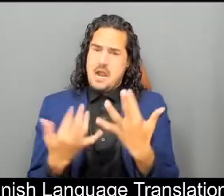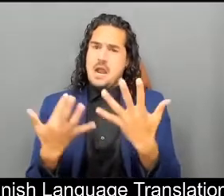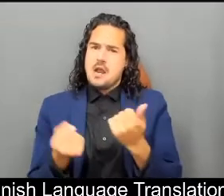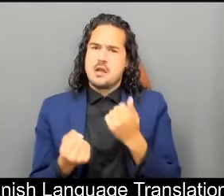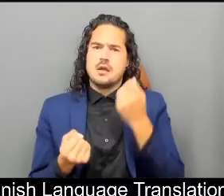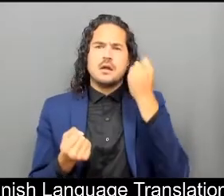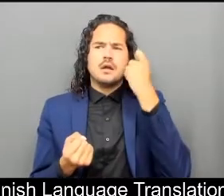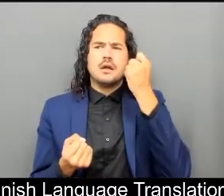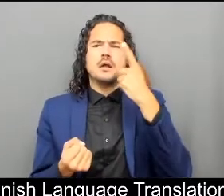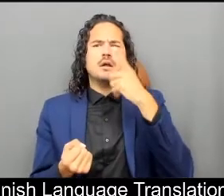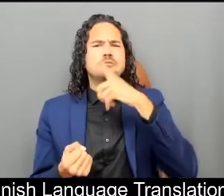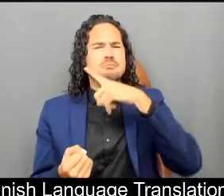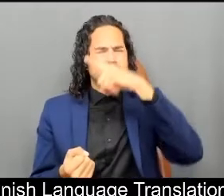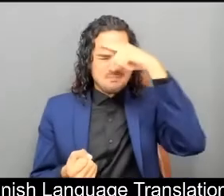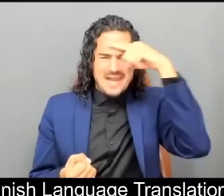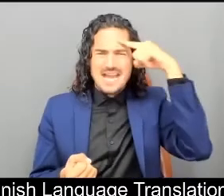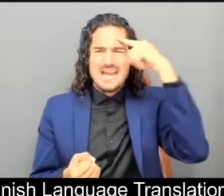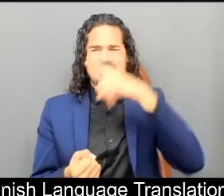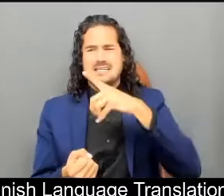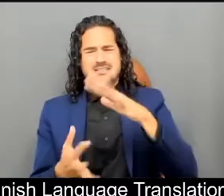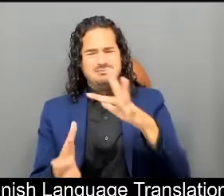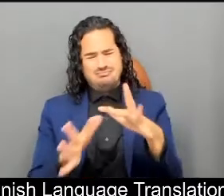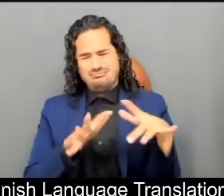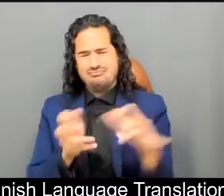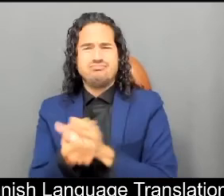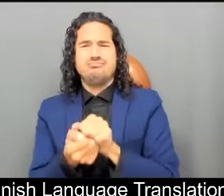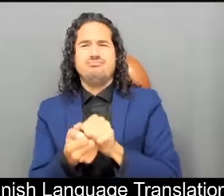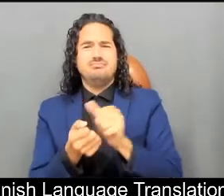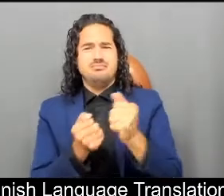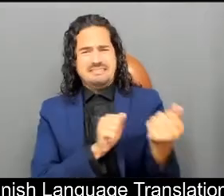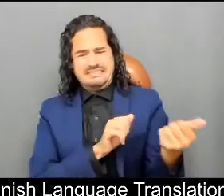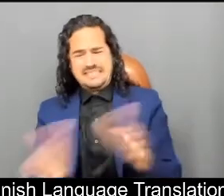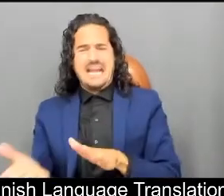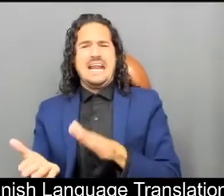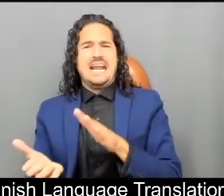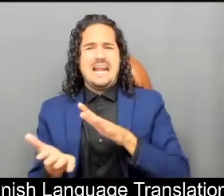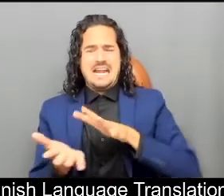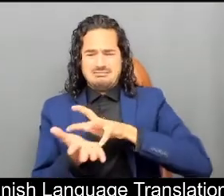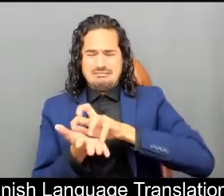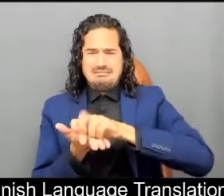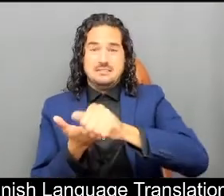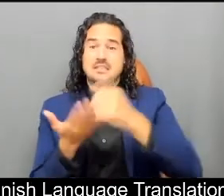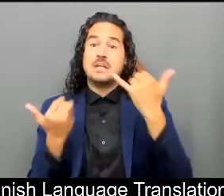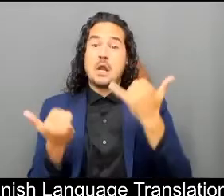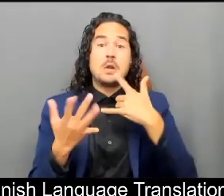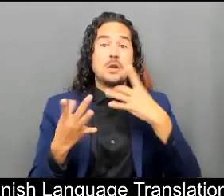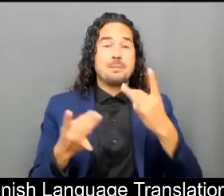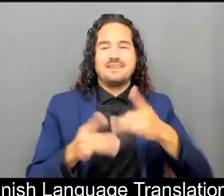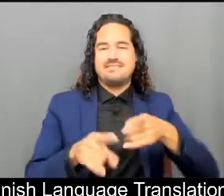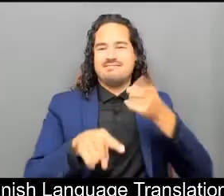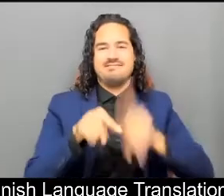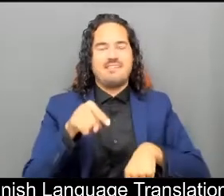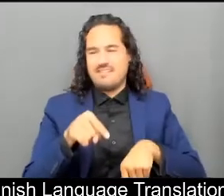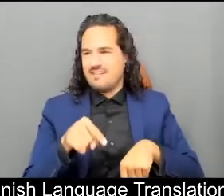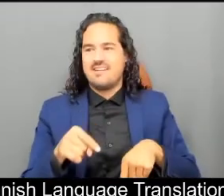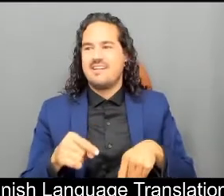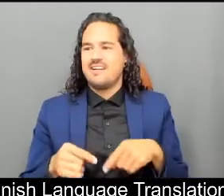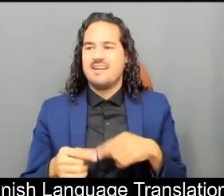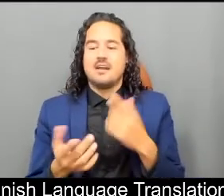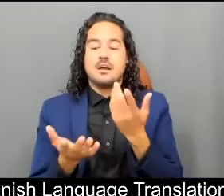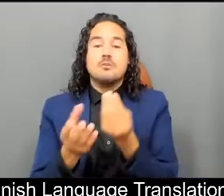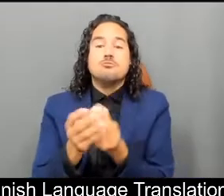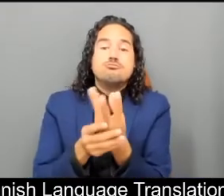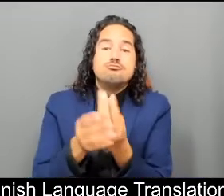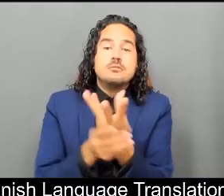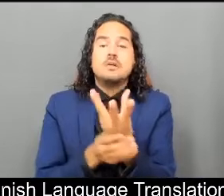depth off of our control line, reducing the understory vegetation, we have to be able to get our RHs down into the